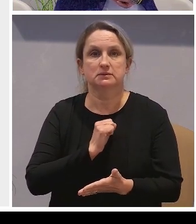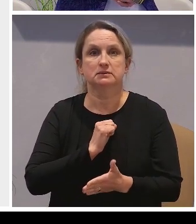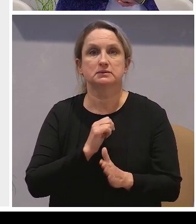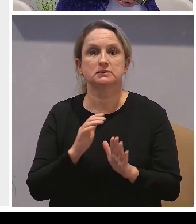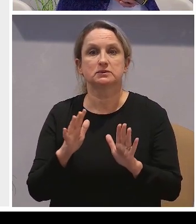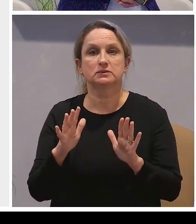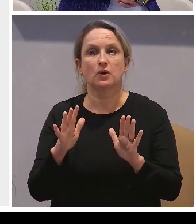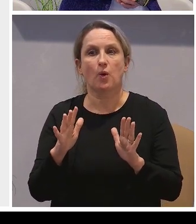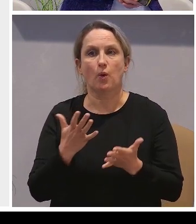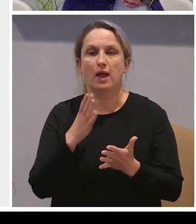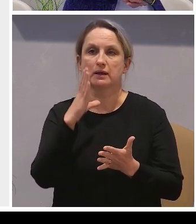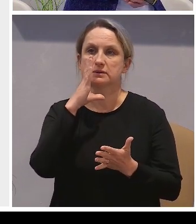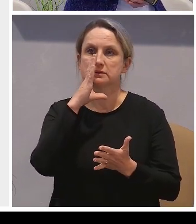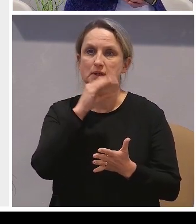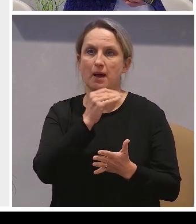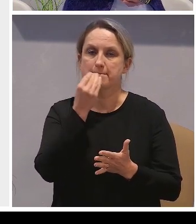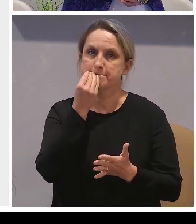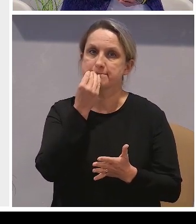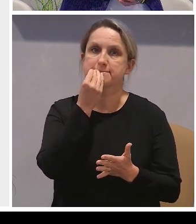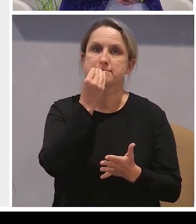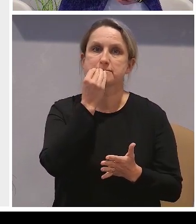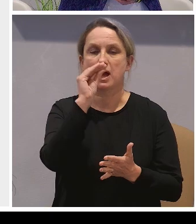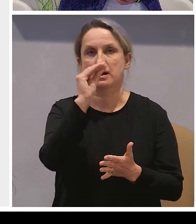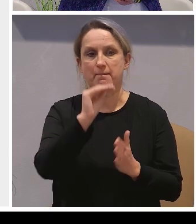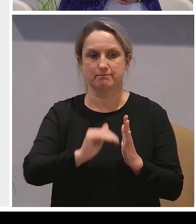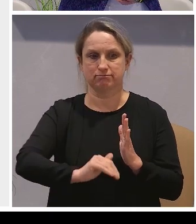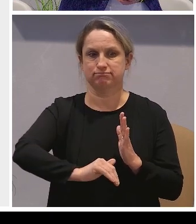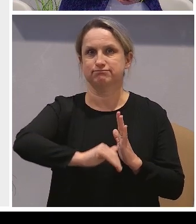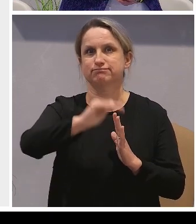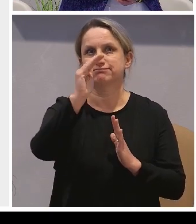nagu paremat lõplikku pikkust. because we want to Sest me get teame,